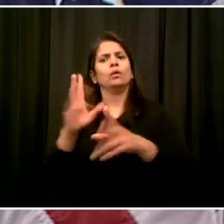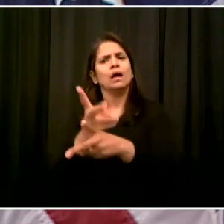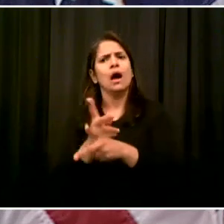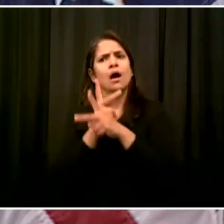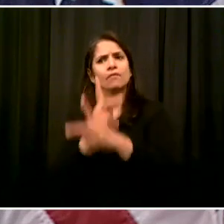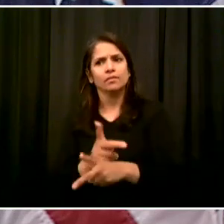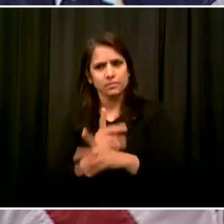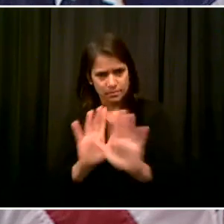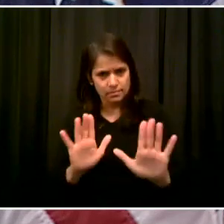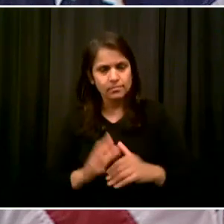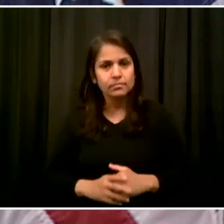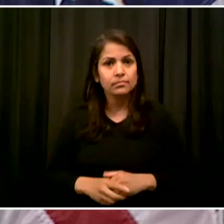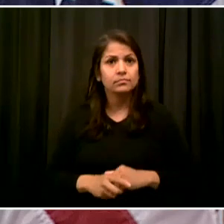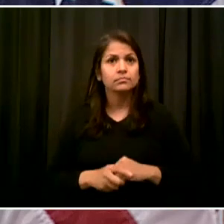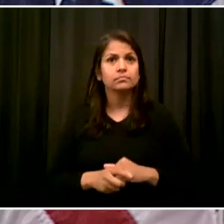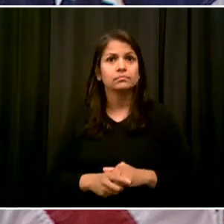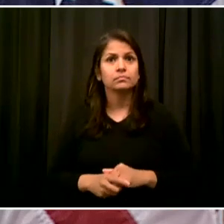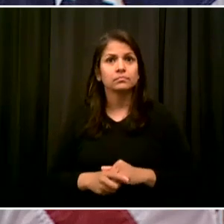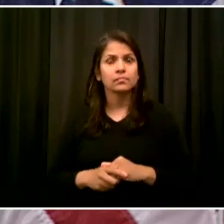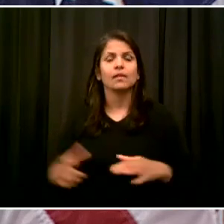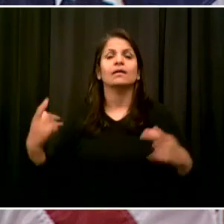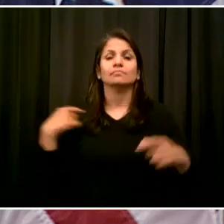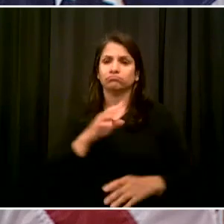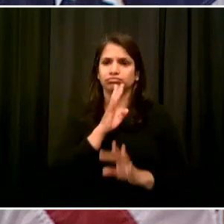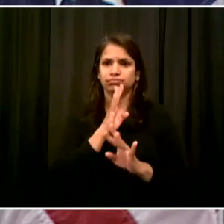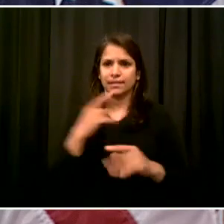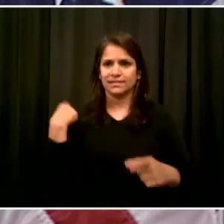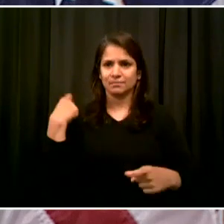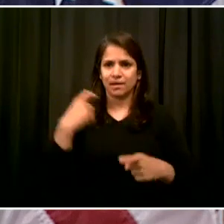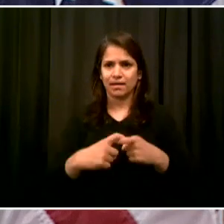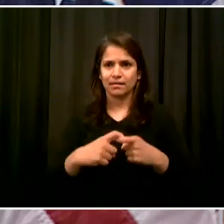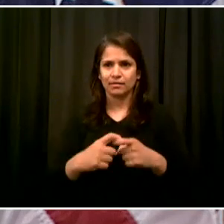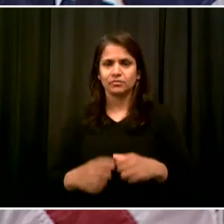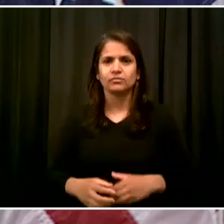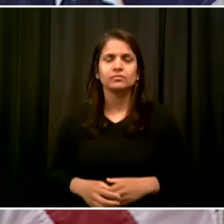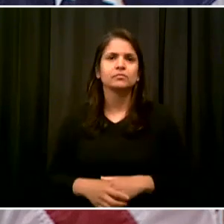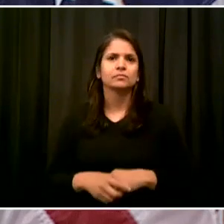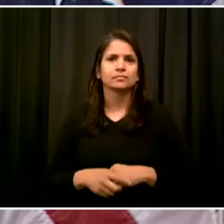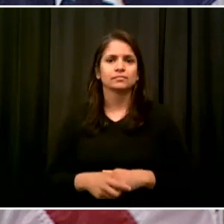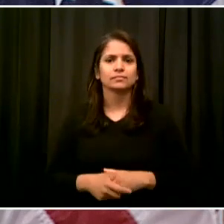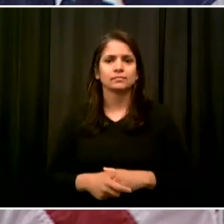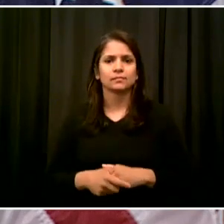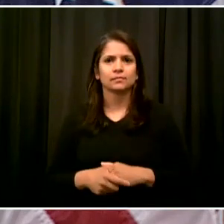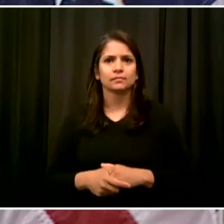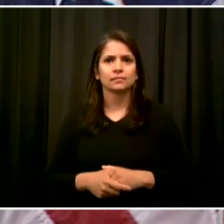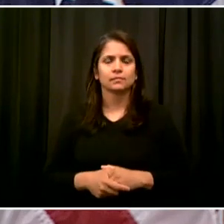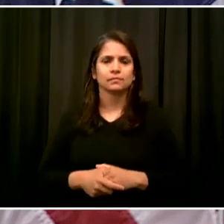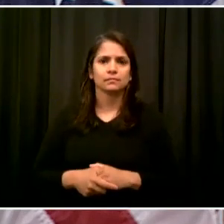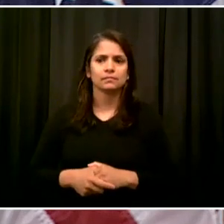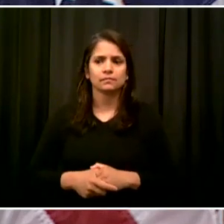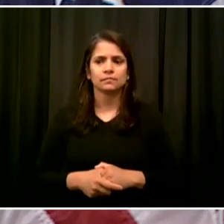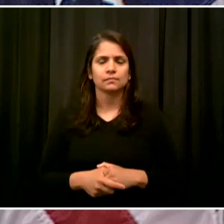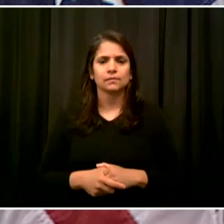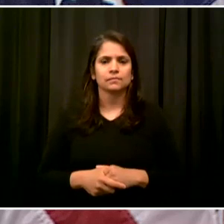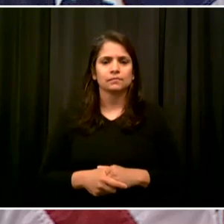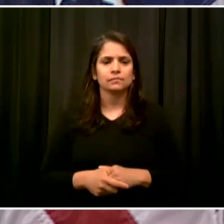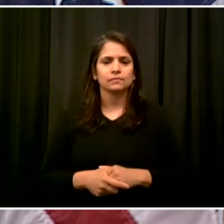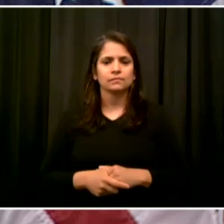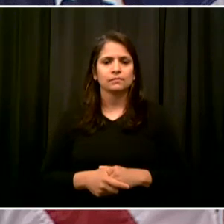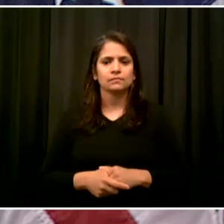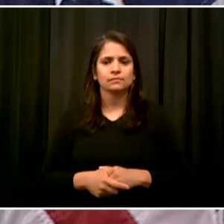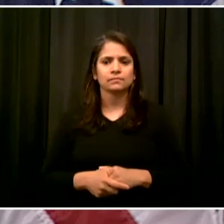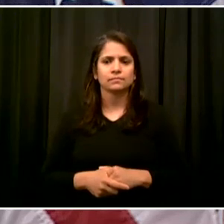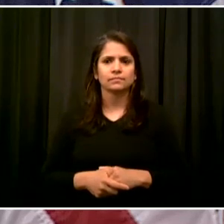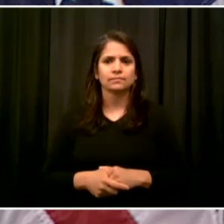Vamos a ganar esta lucha contra el coronavirus si le damos una